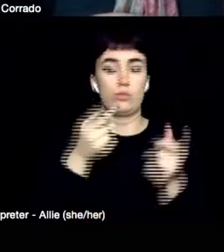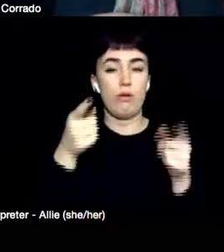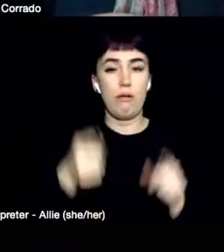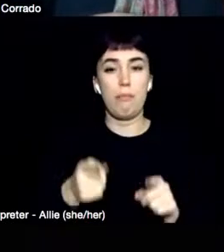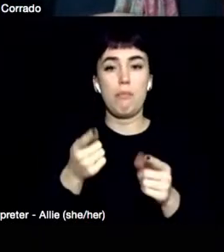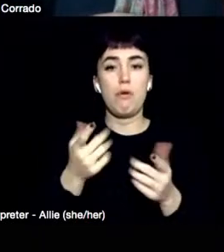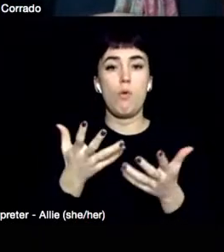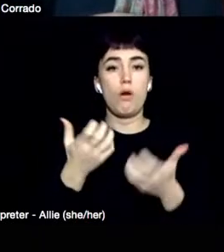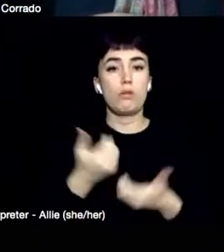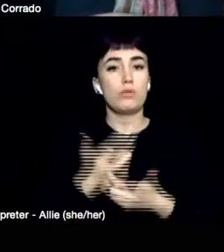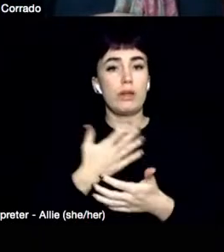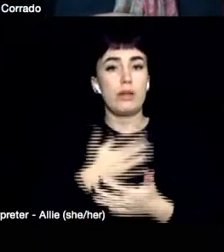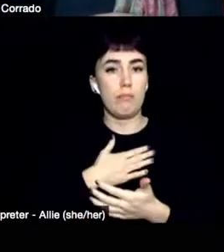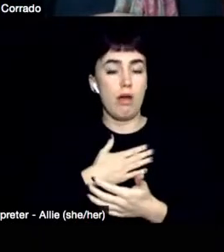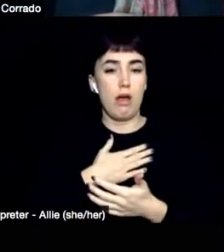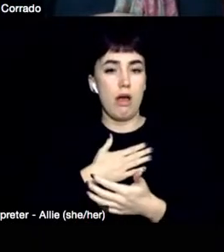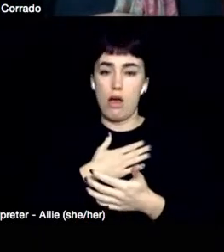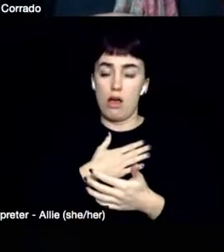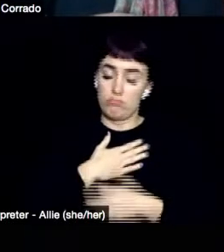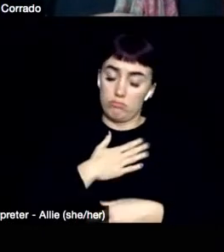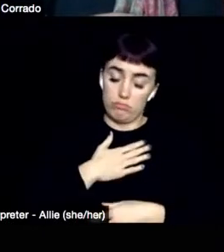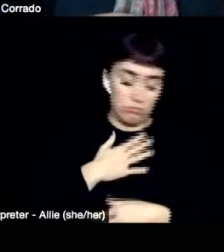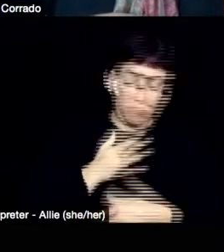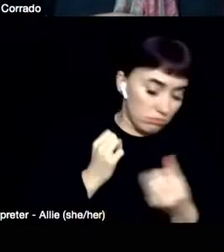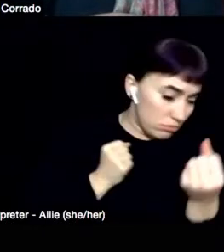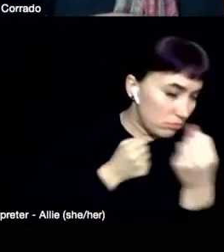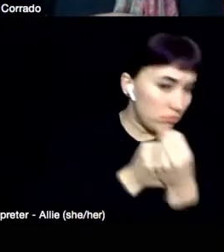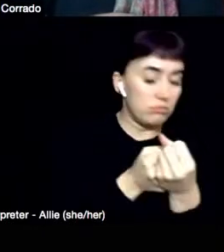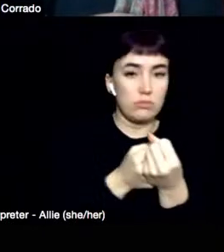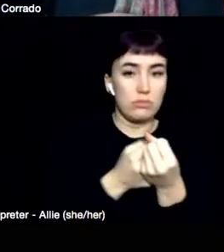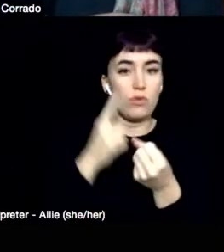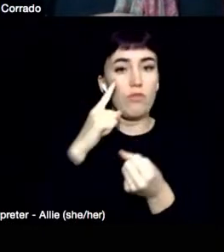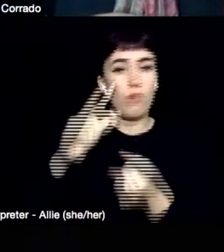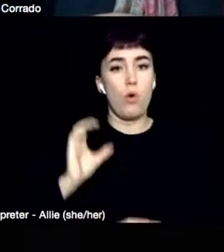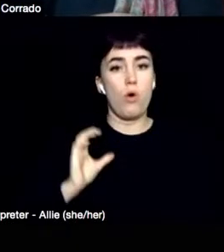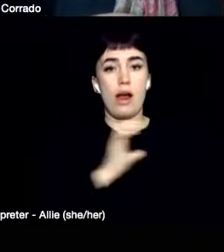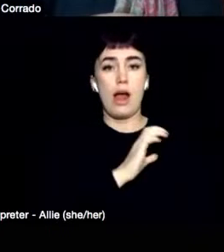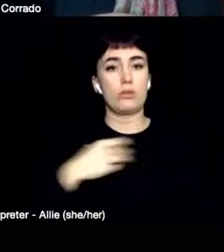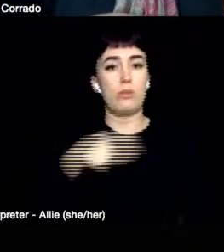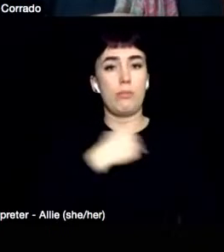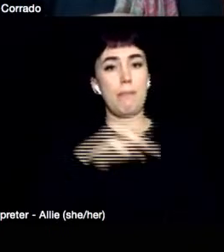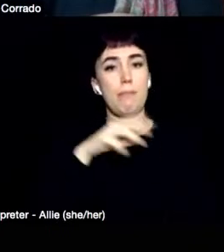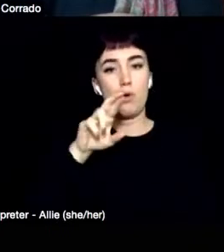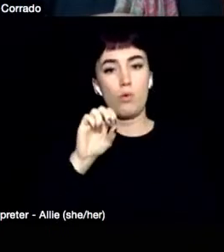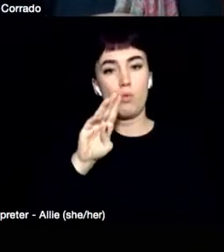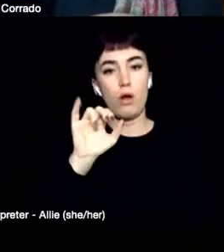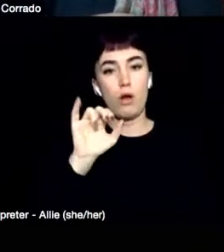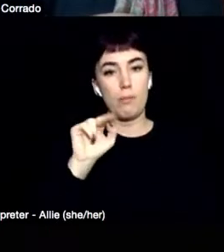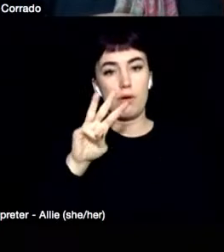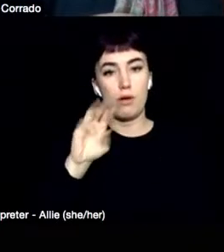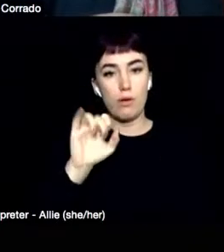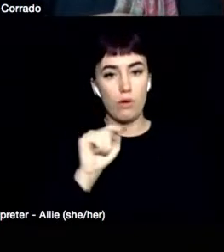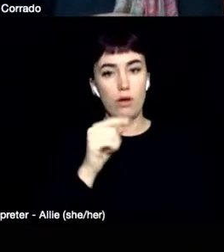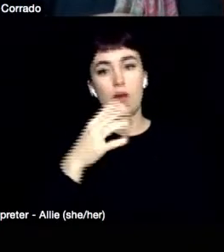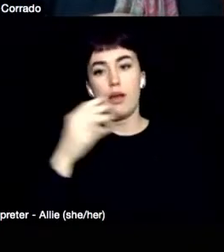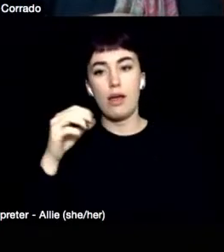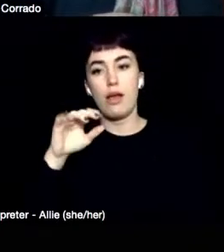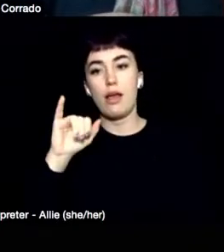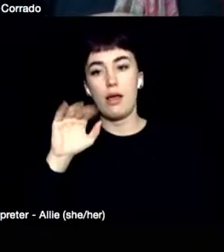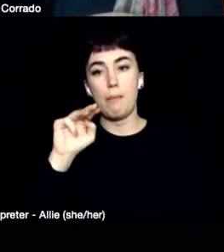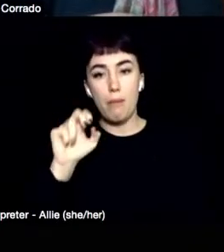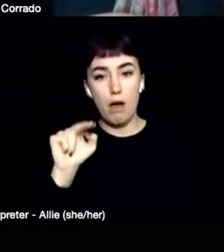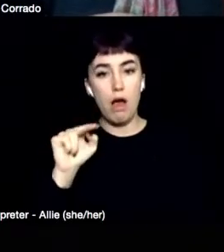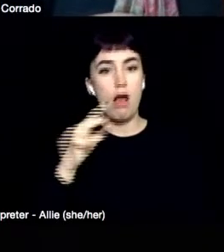to express my unequivocal support for Councilmember Robin Wilt and Iman Abid Thompson, as well